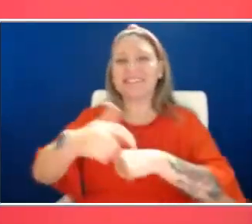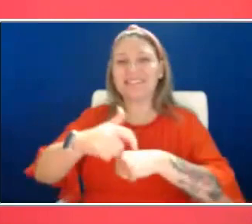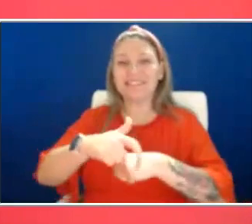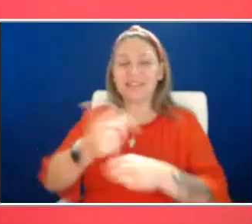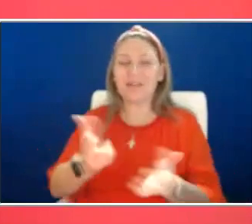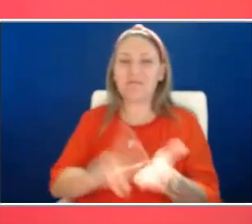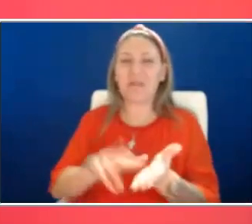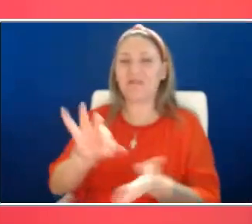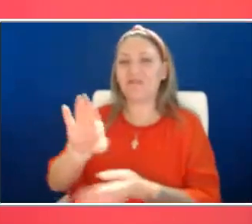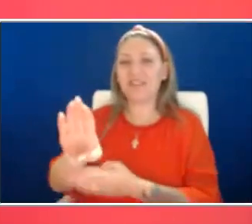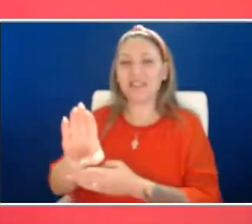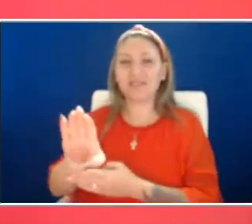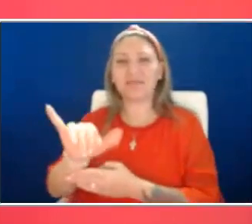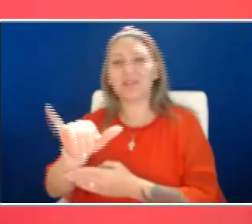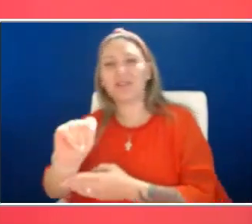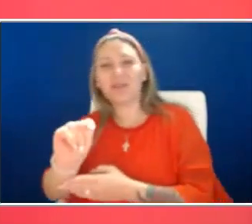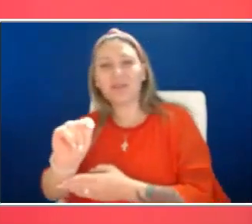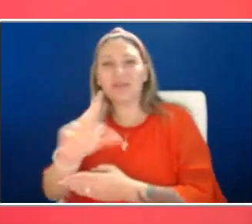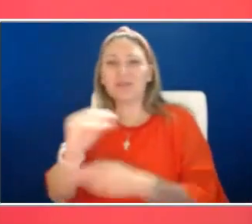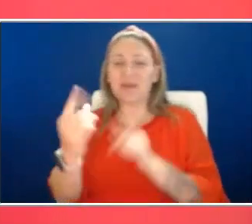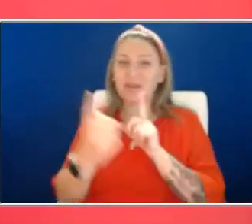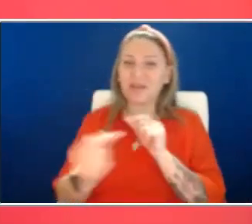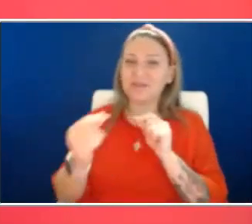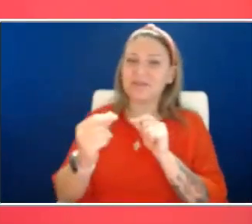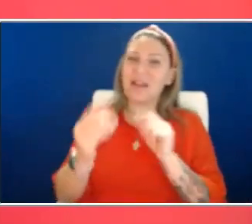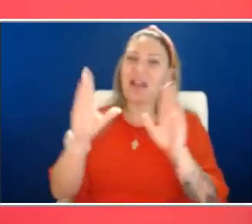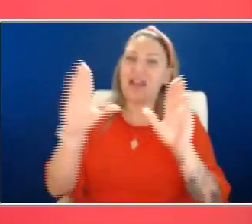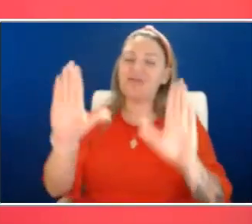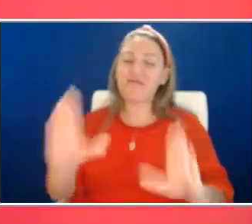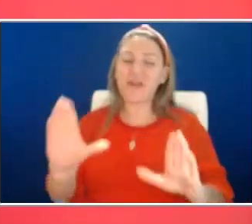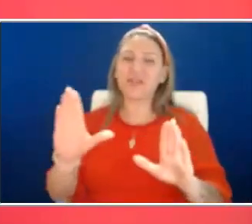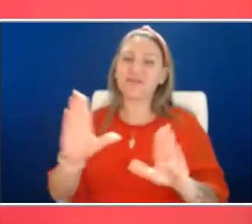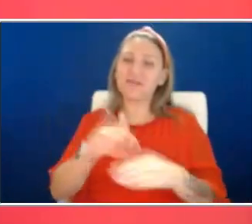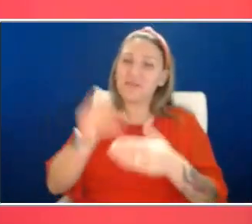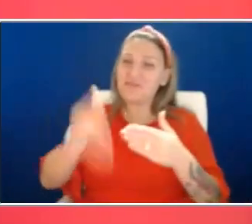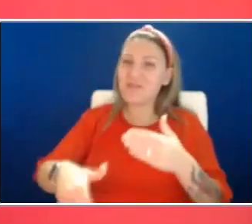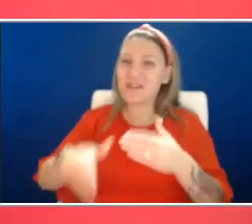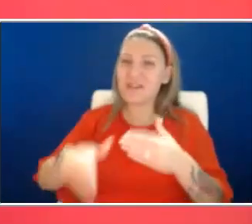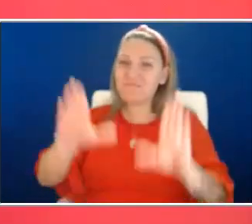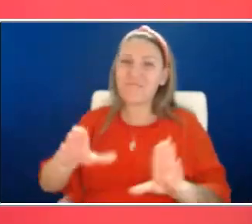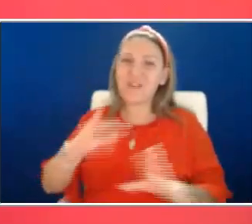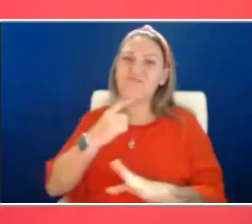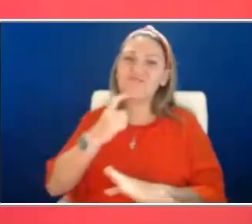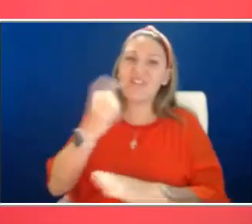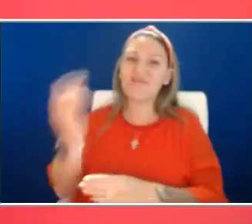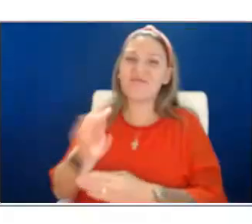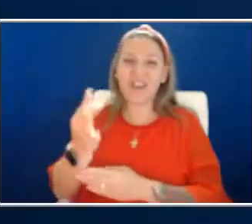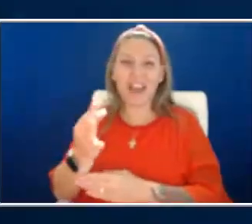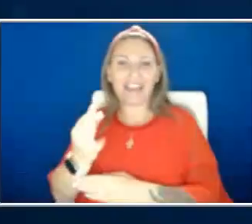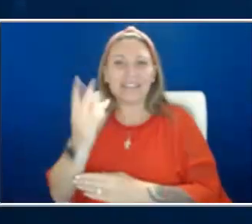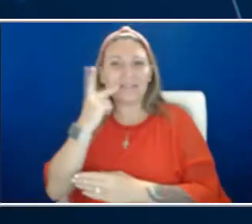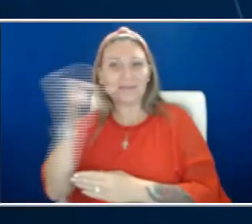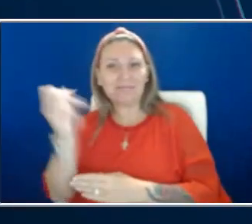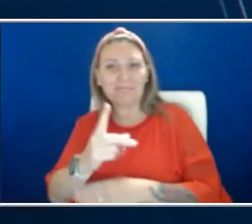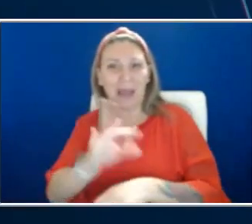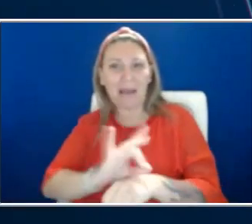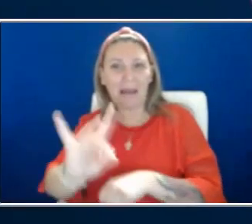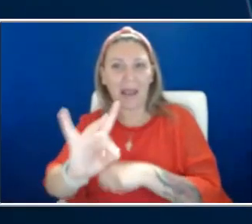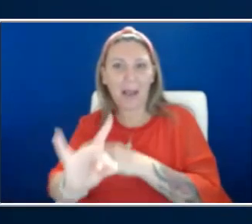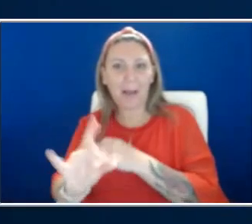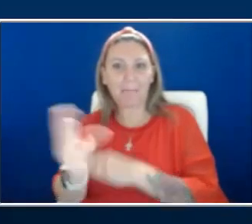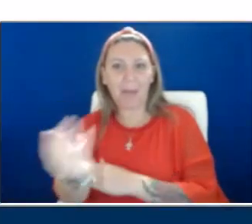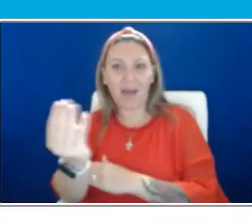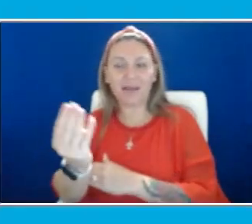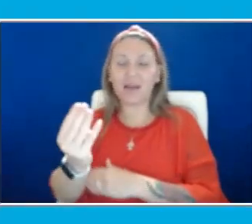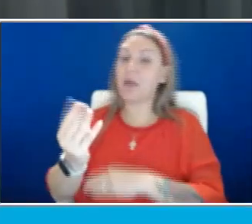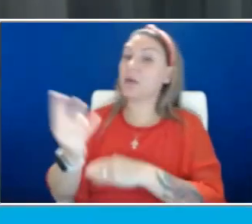YouTube, and Twitter. Go out and make it a fantastic weekend. Have a great Red Friday, and we'll see you back here live at 8 on Monday. Coming up Monday on the Morning